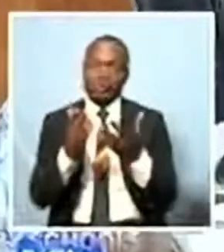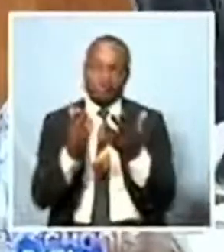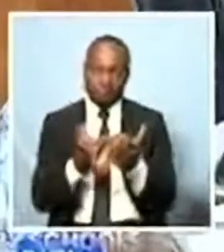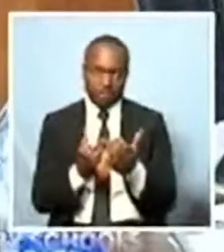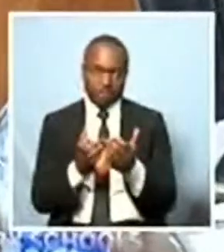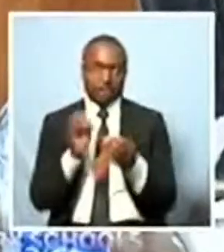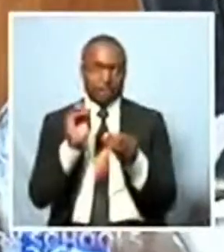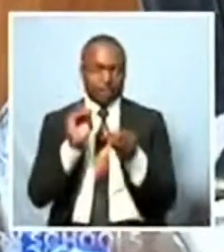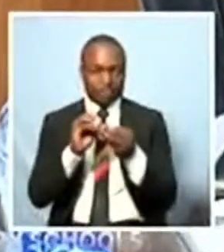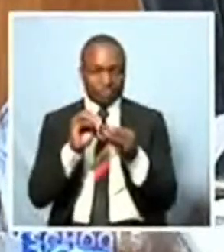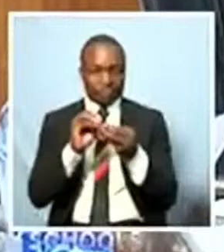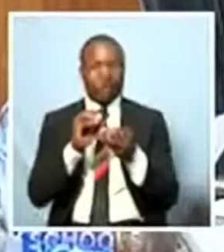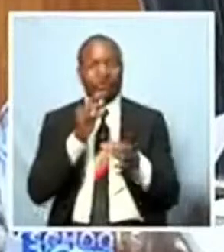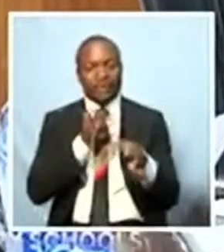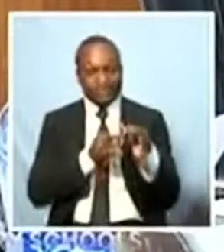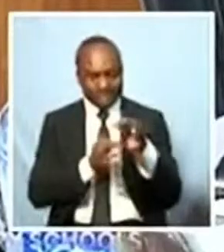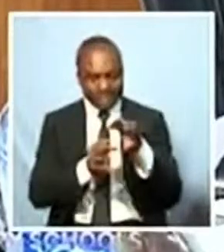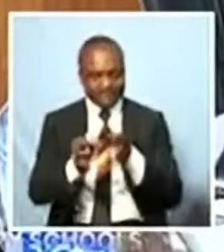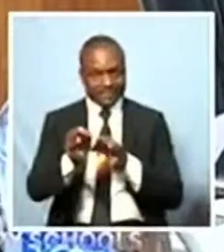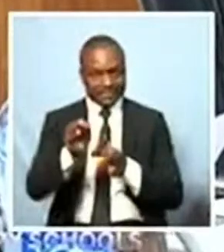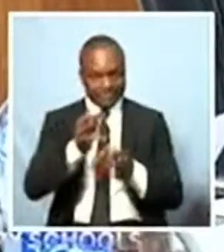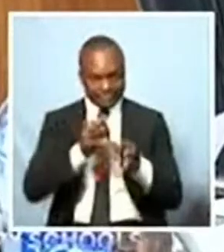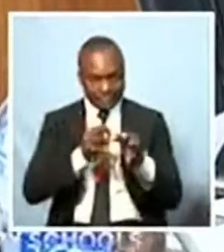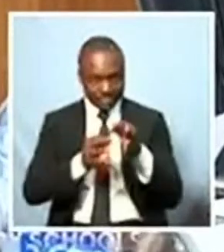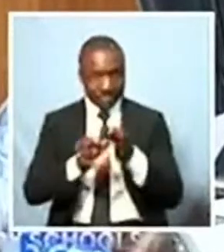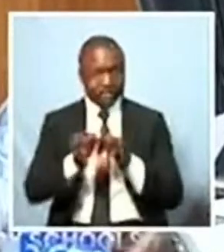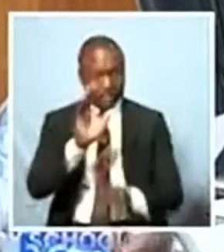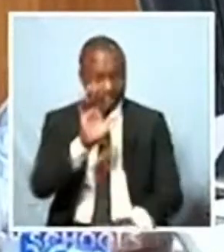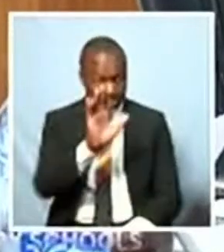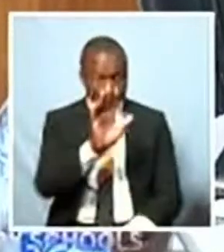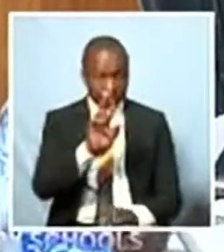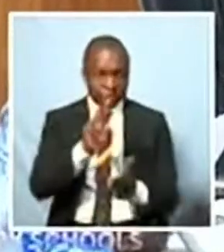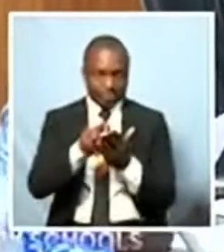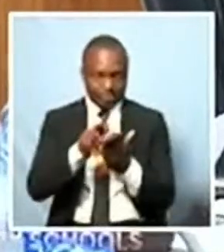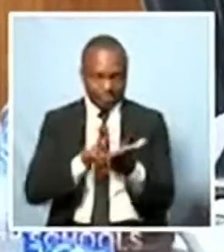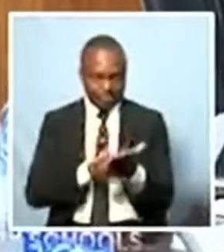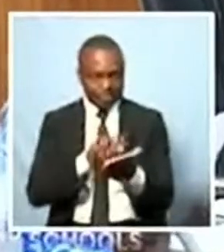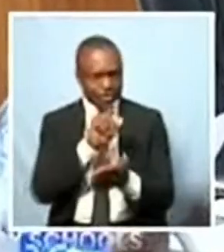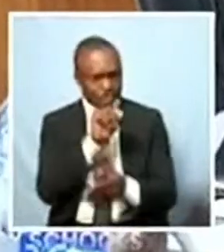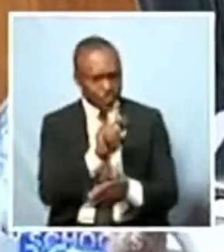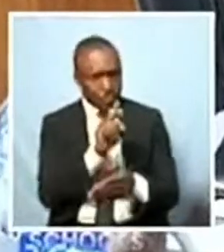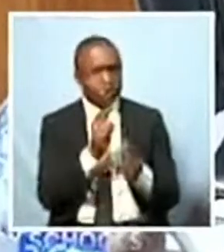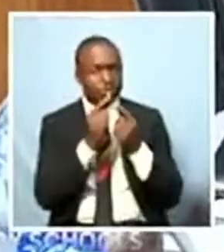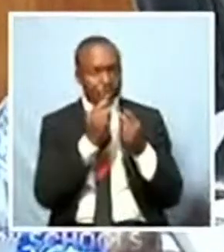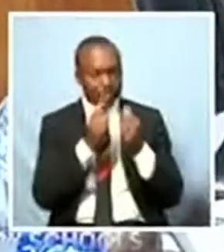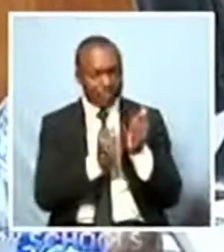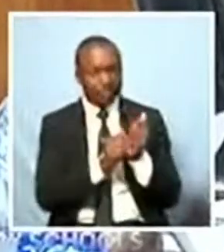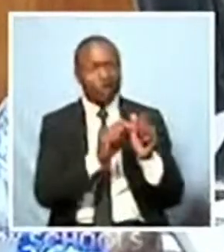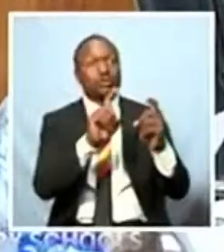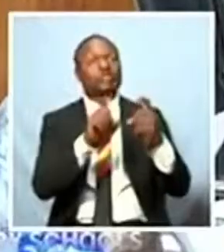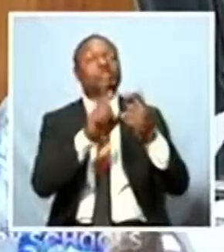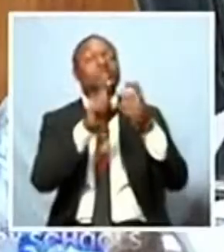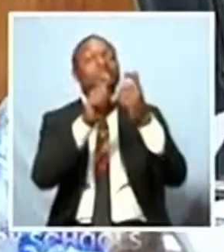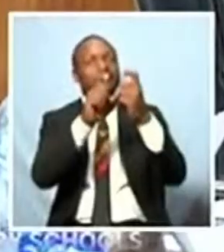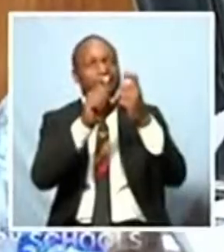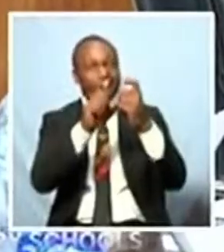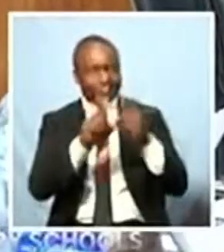more clarity on your presentation when you talked about challenges.